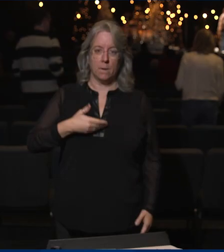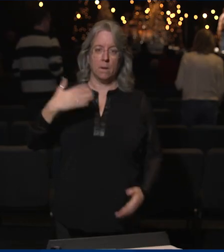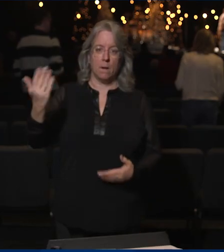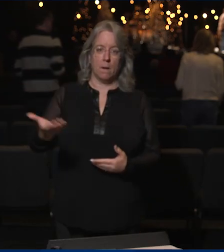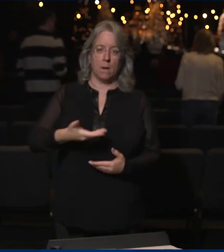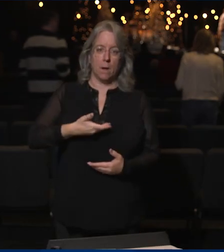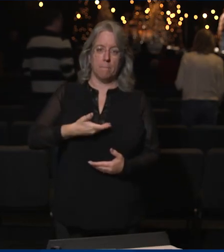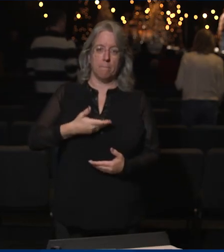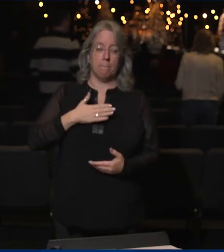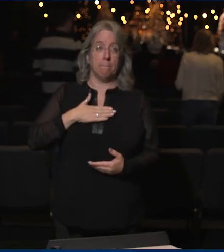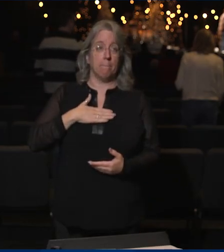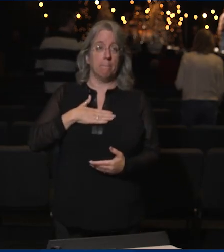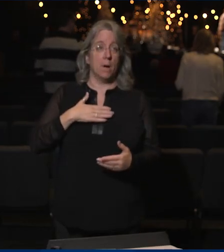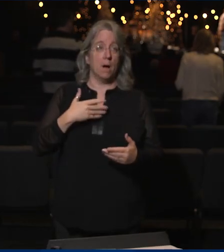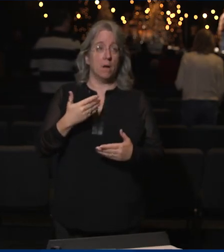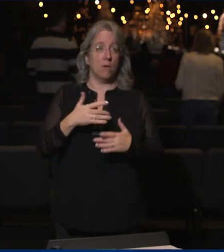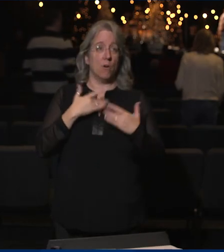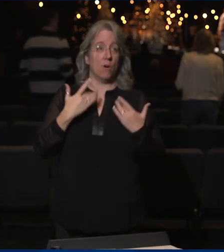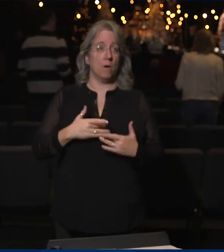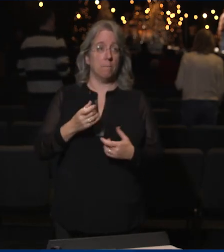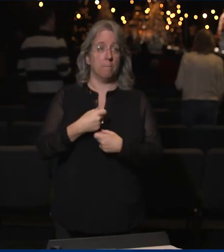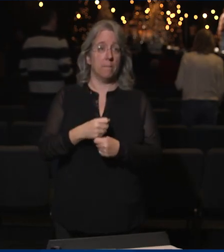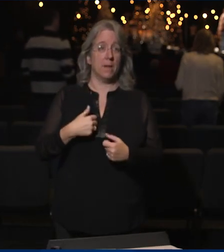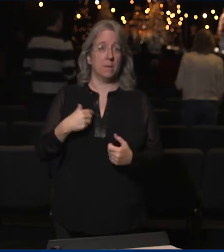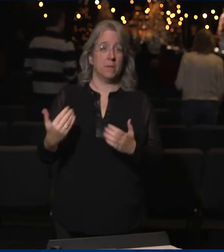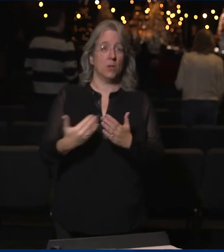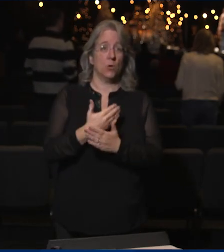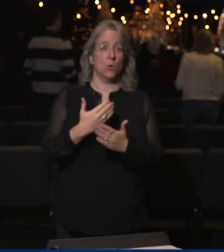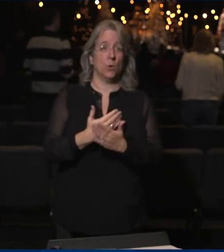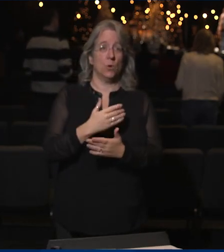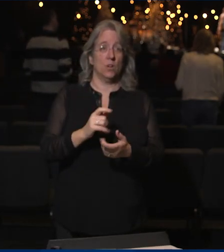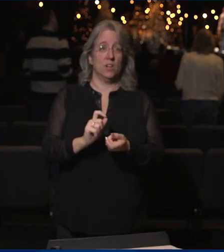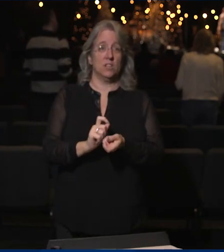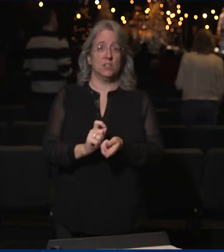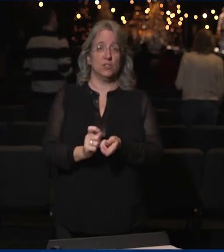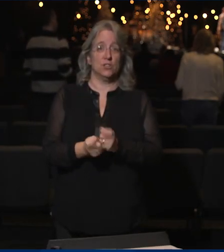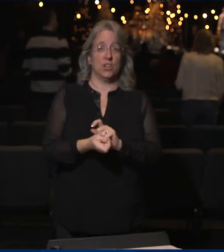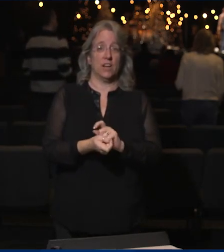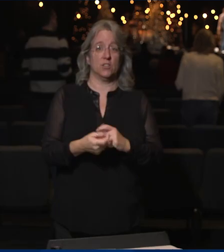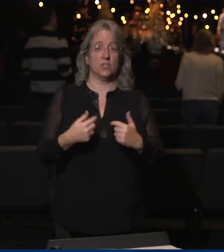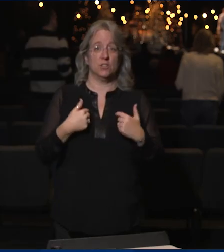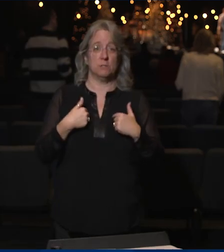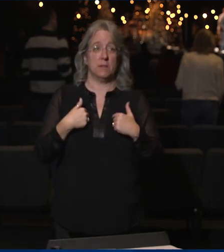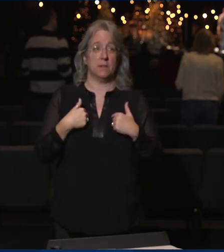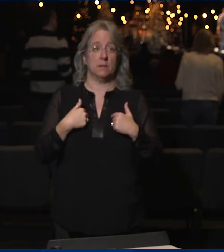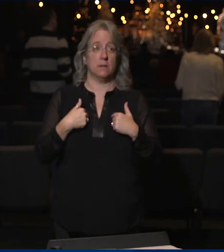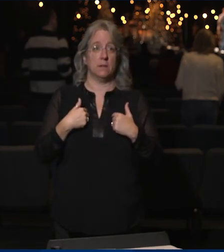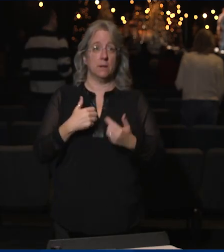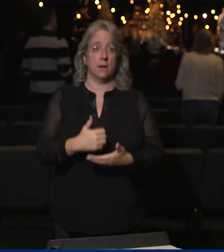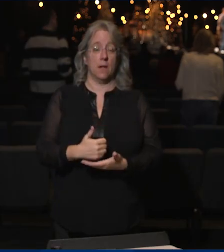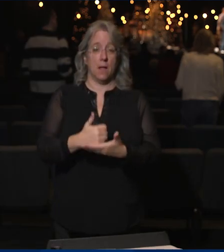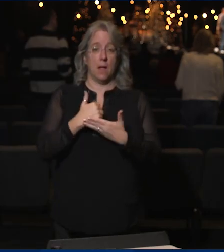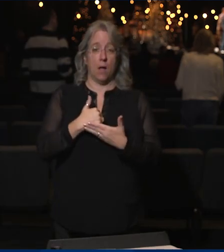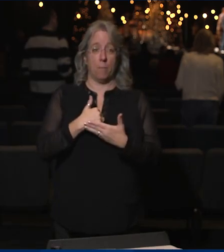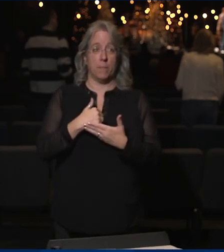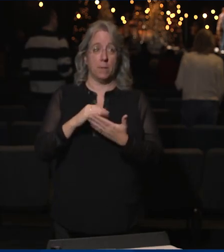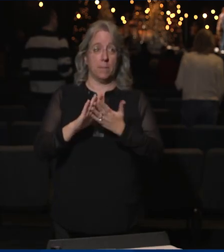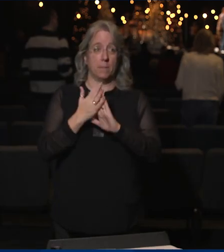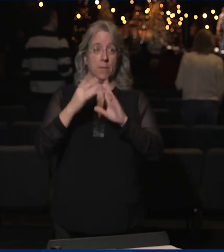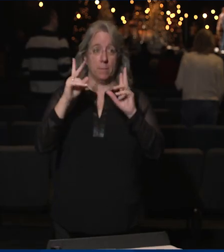new. Change me. Help me be the person that you want me to be. I can't do it on my